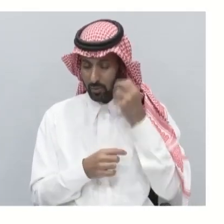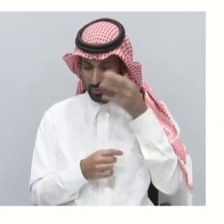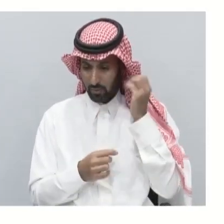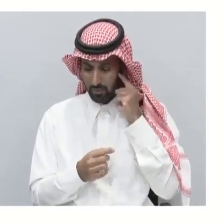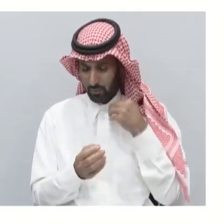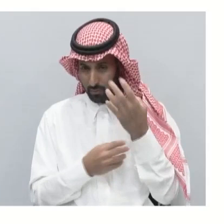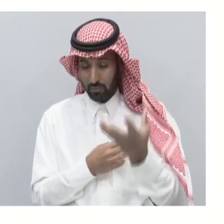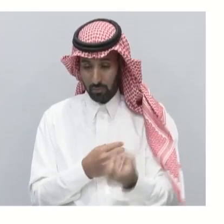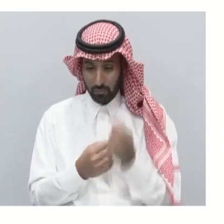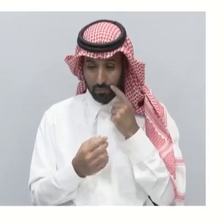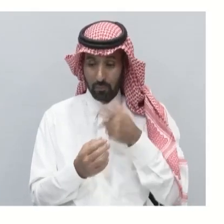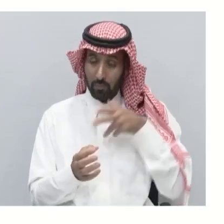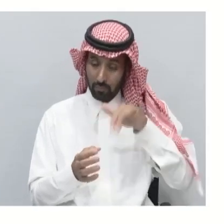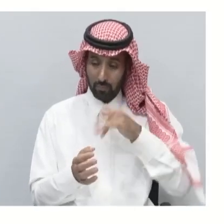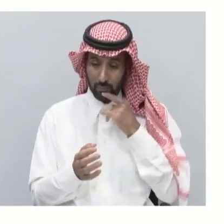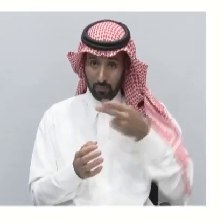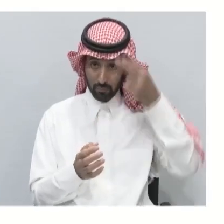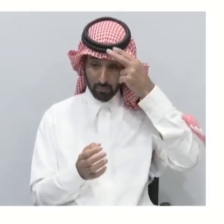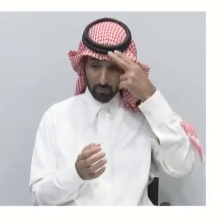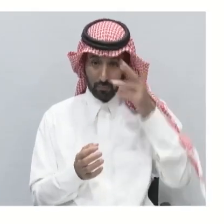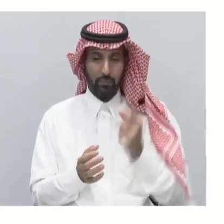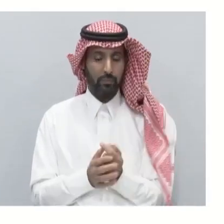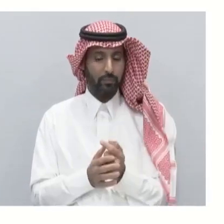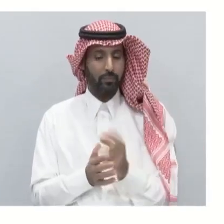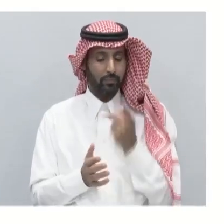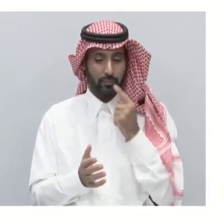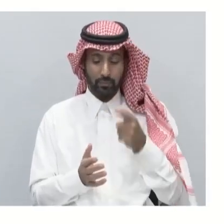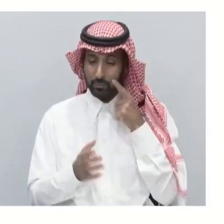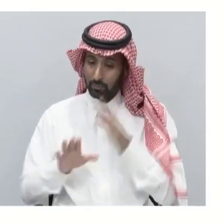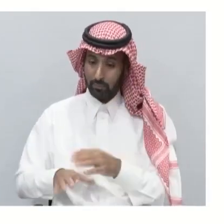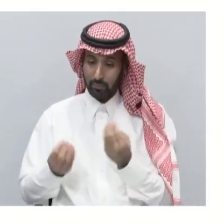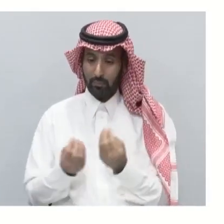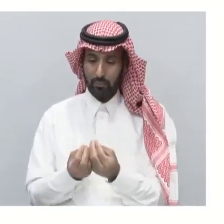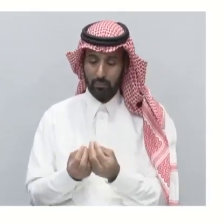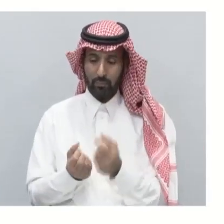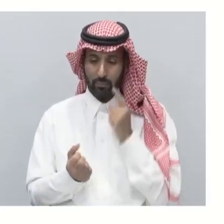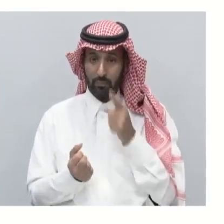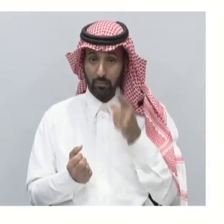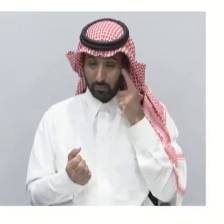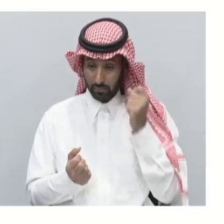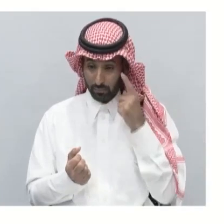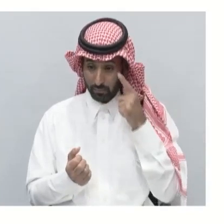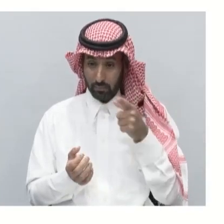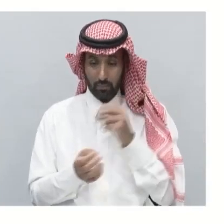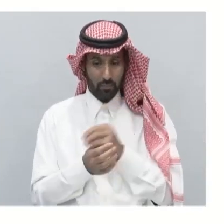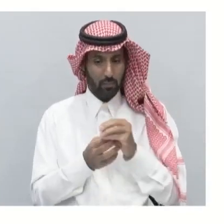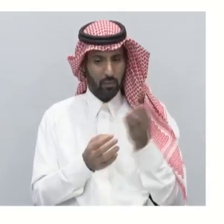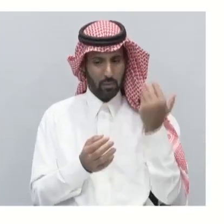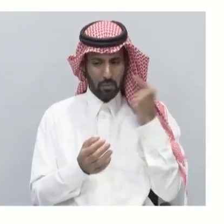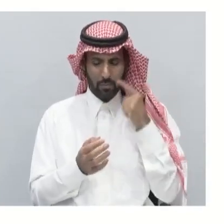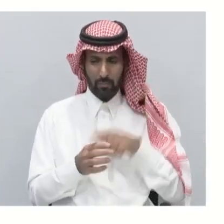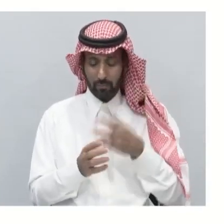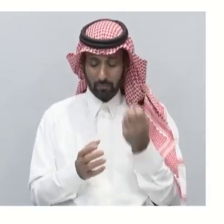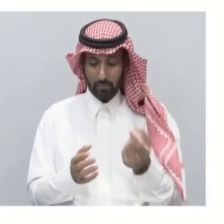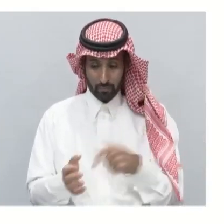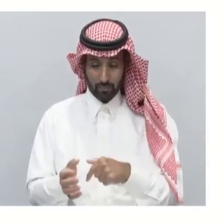summer. You are going to come to Saudi Arabia and stay with us. I'd better not talk about the